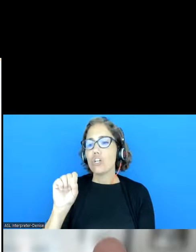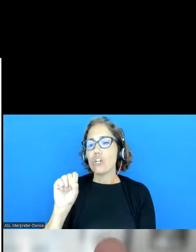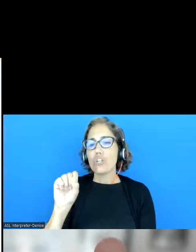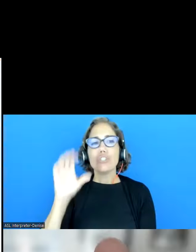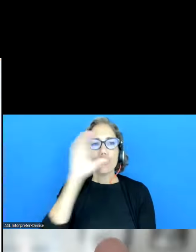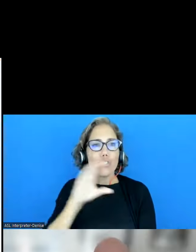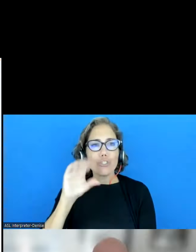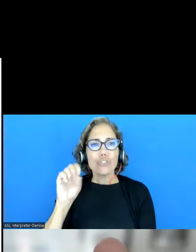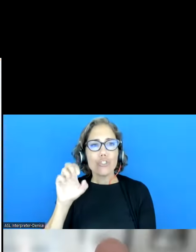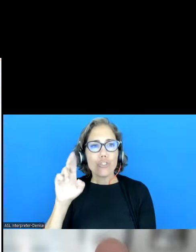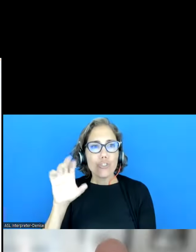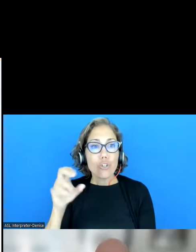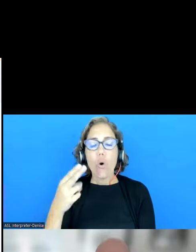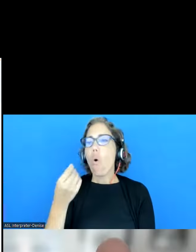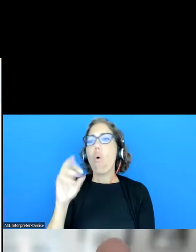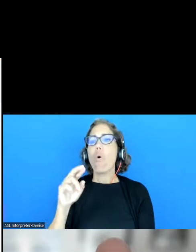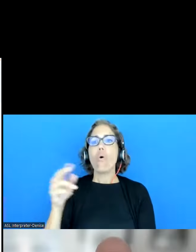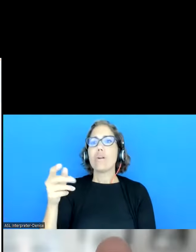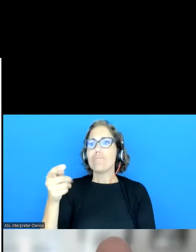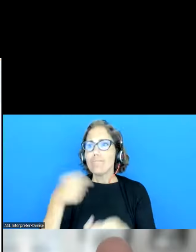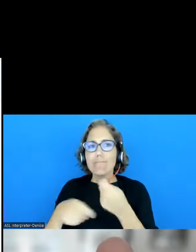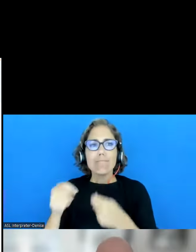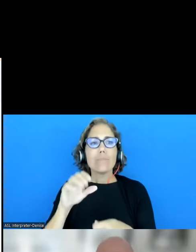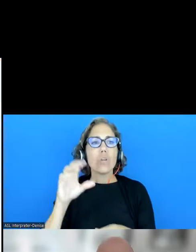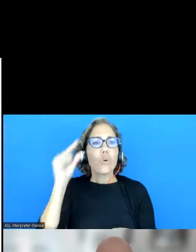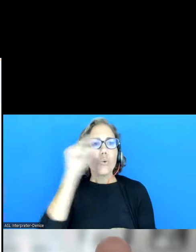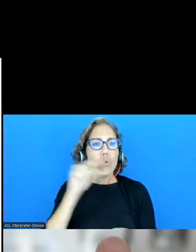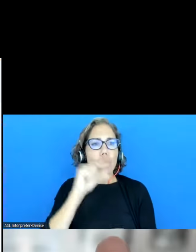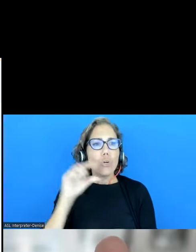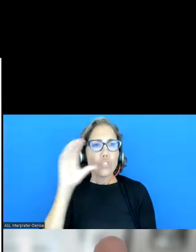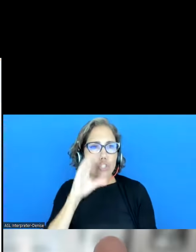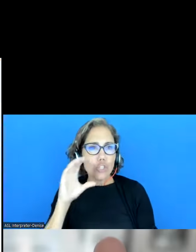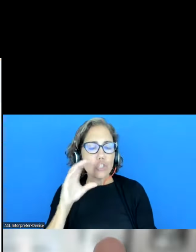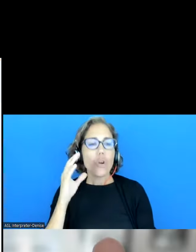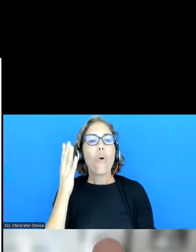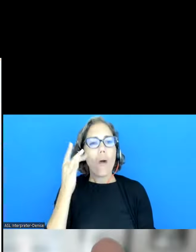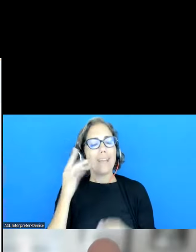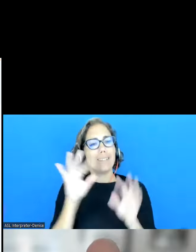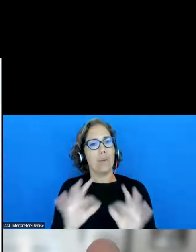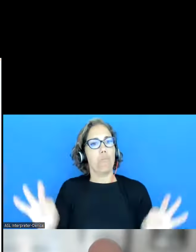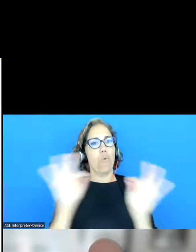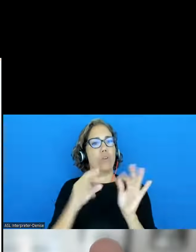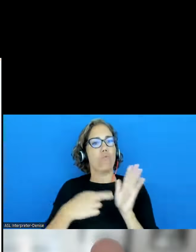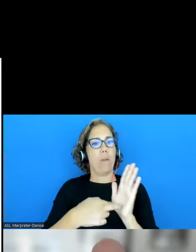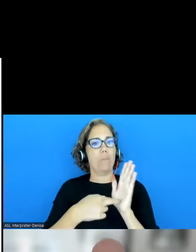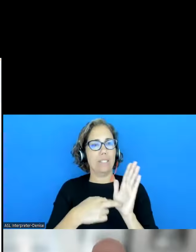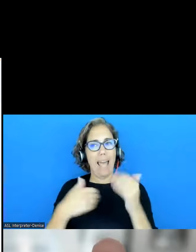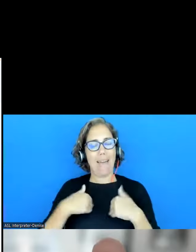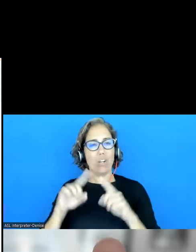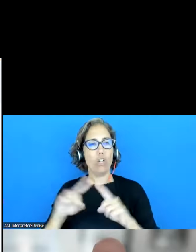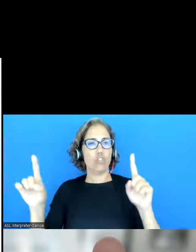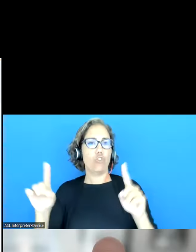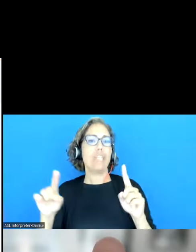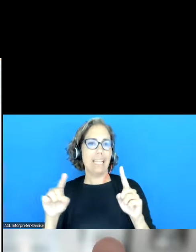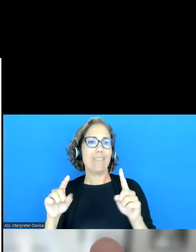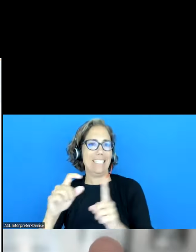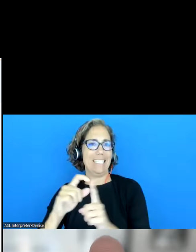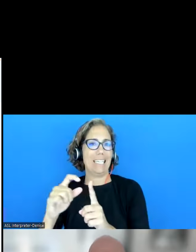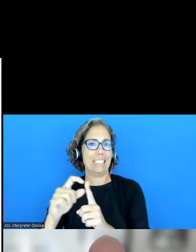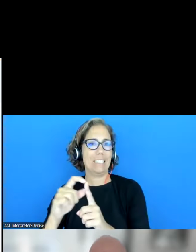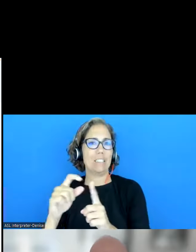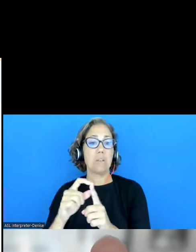or even Google search or something like that, because it's the important representation here. To have an alternative text there that might just